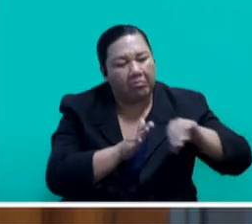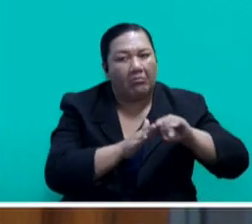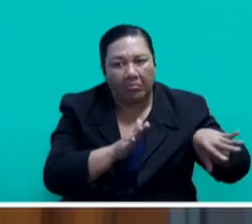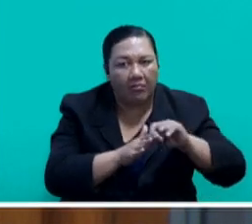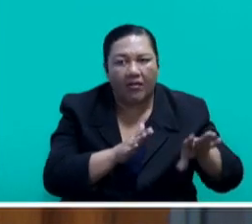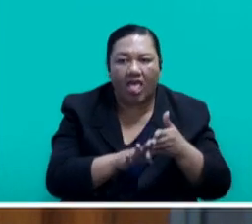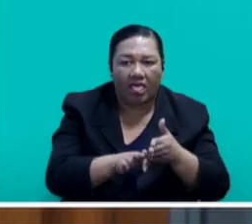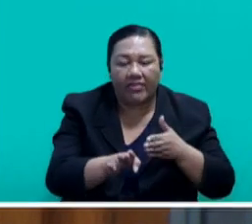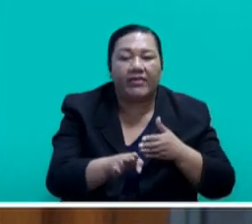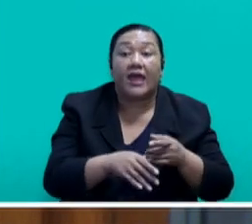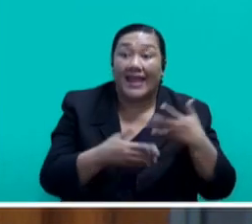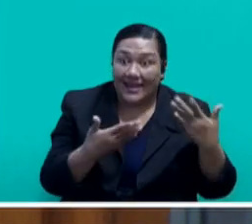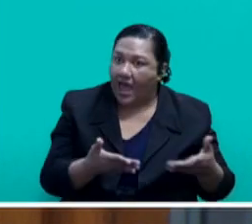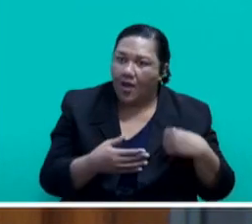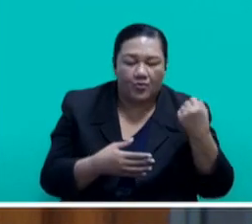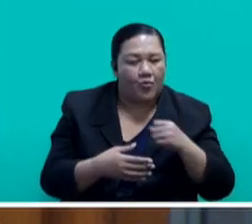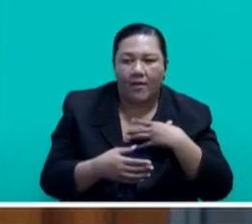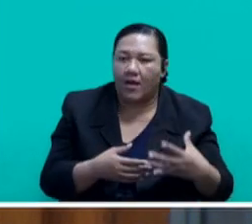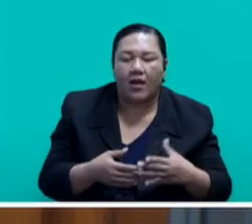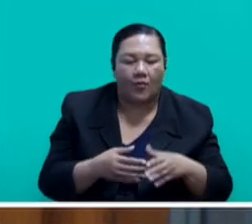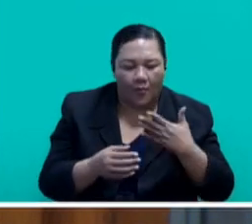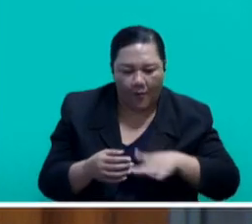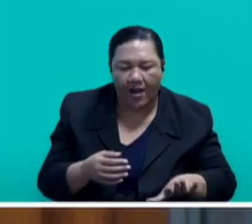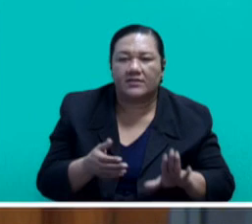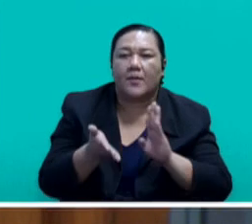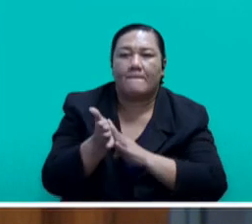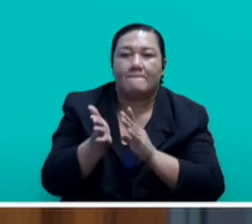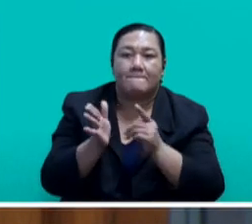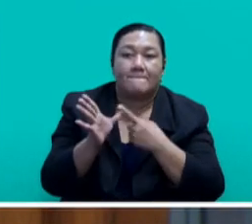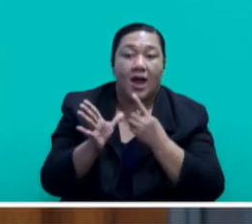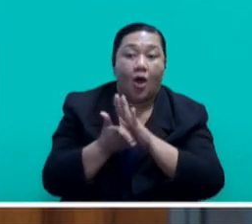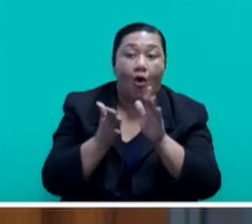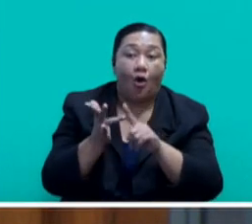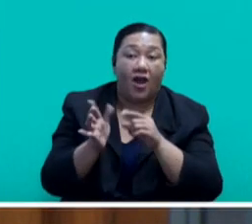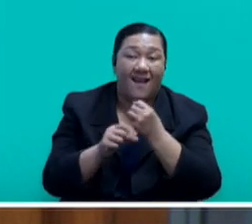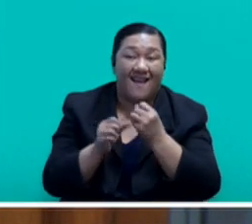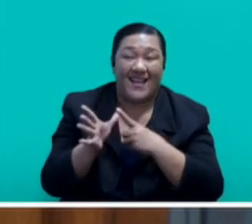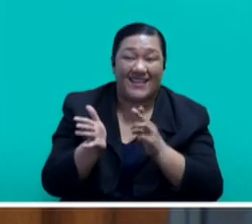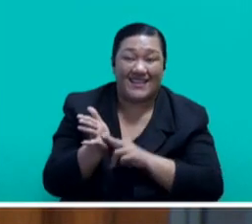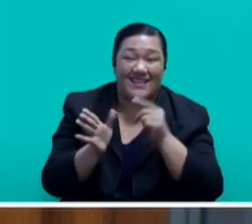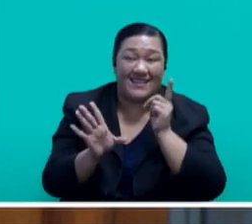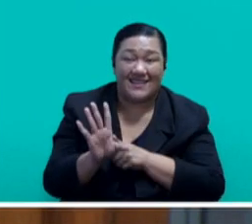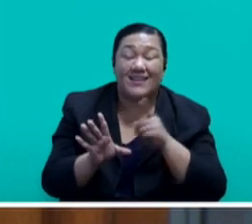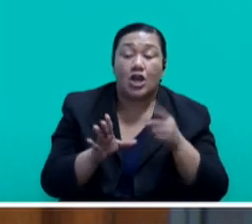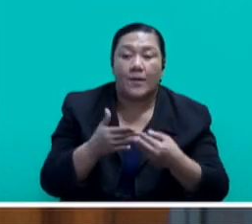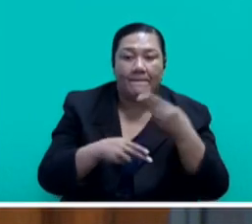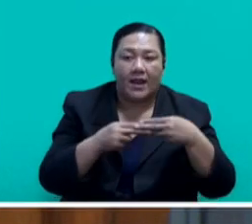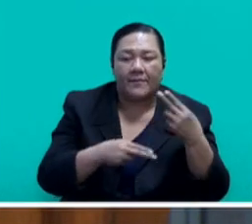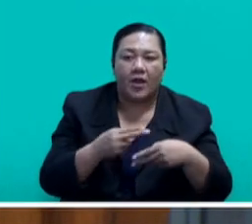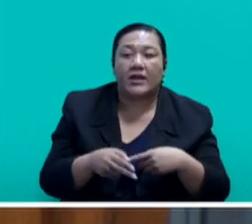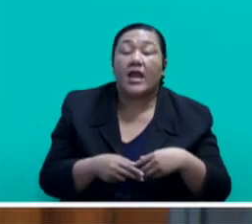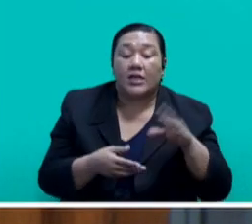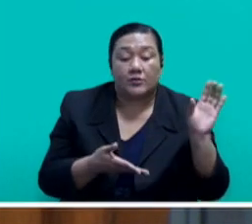lands for mahogany plantations. Mr. Speaker, sir, the Ministry welcomed the total budget of 1.4